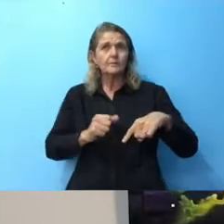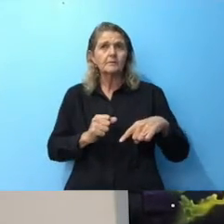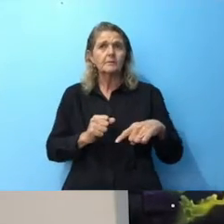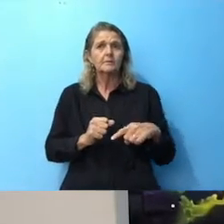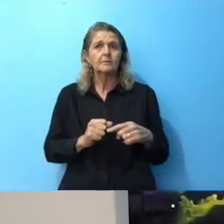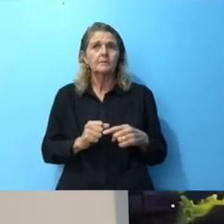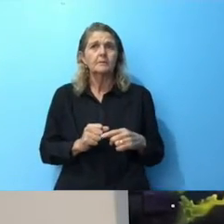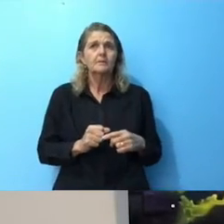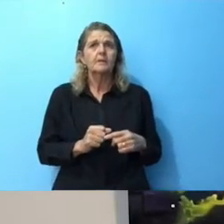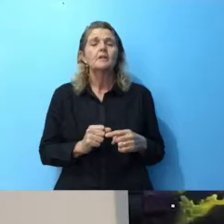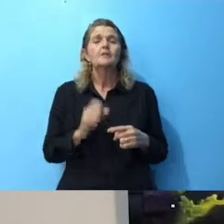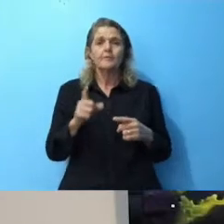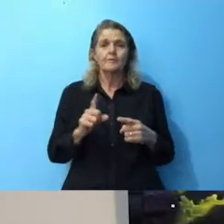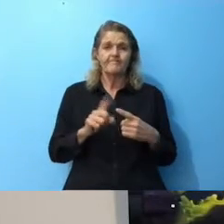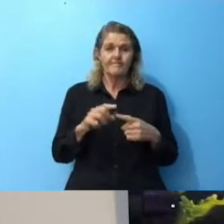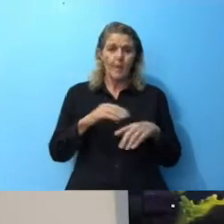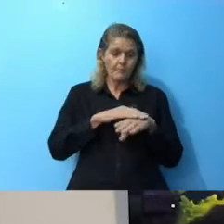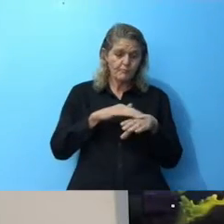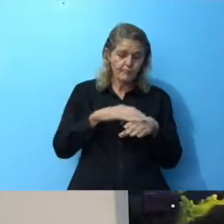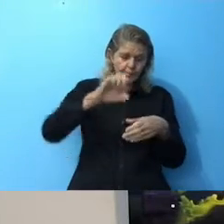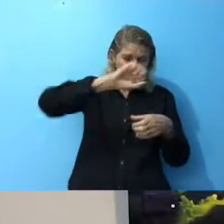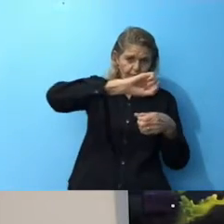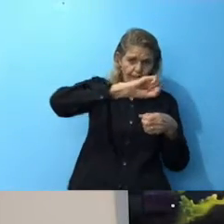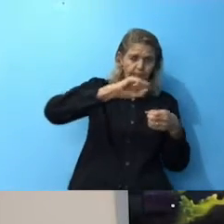which is our blue straight from the tube,